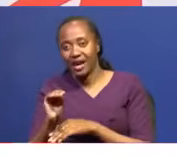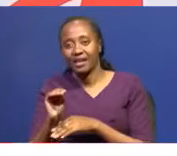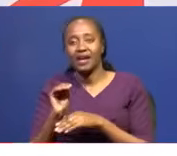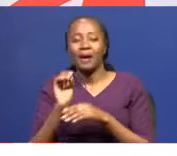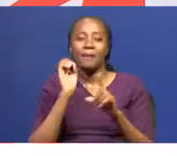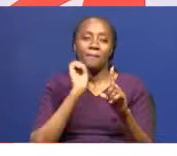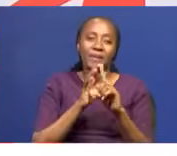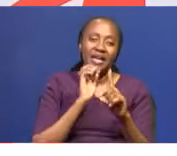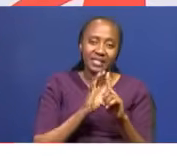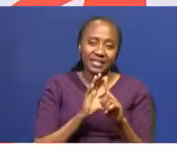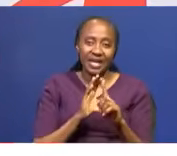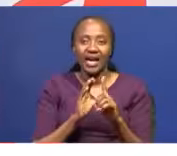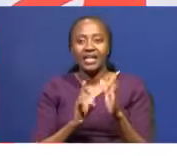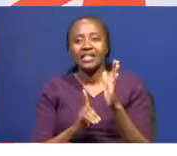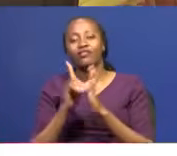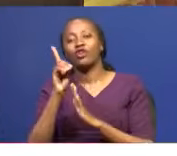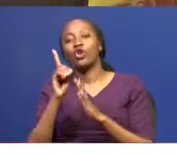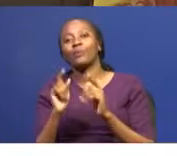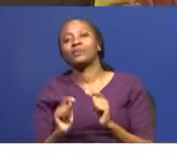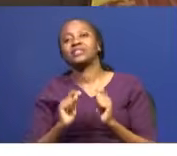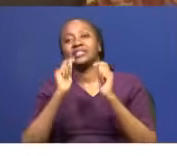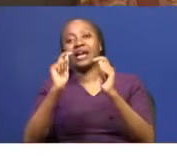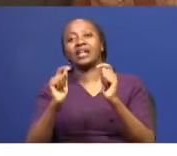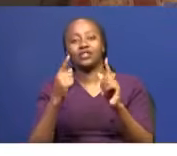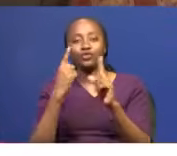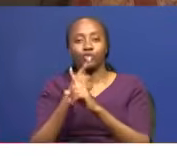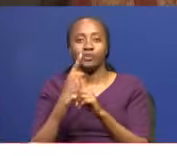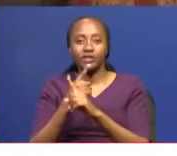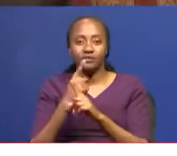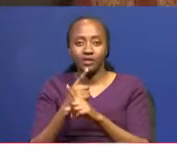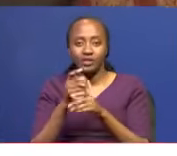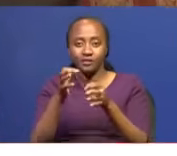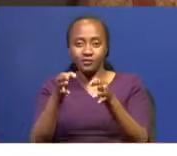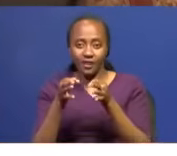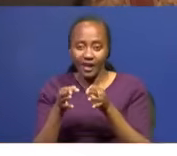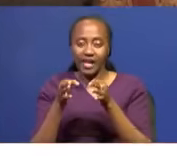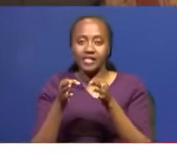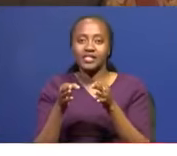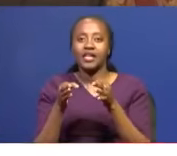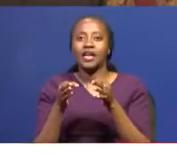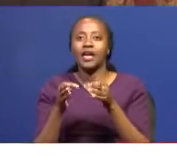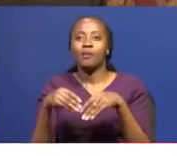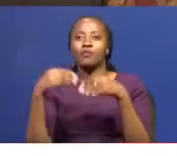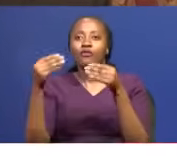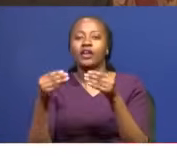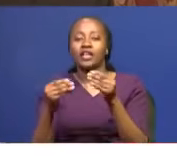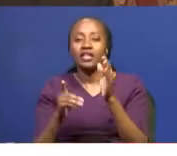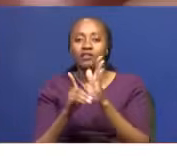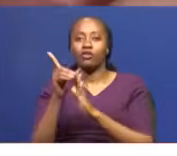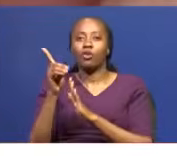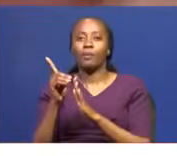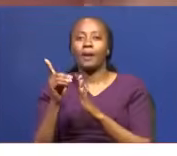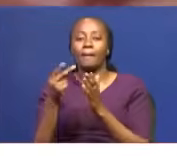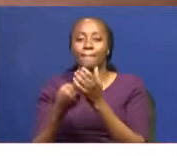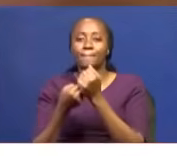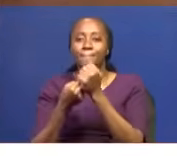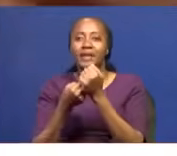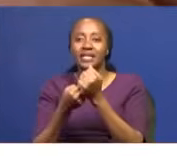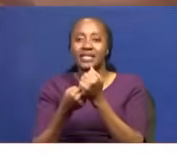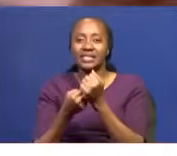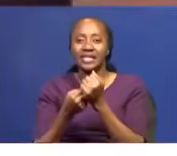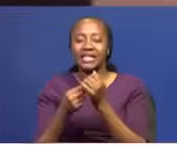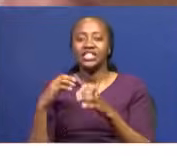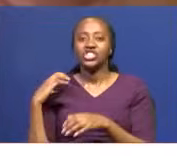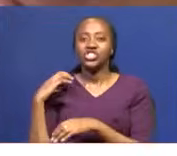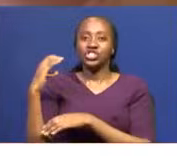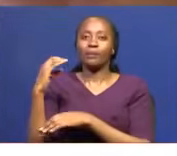mentor, and develop talent from grassroots levels with financing provided by the Sports Ministry and development partners. The chairman of the